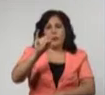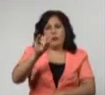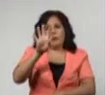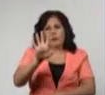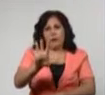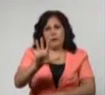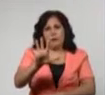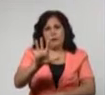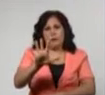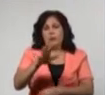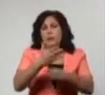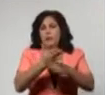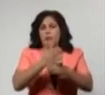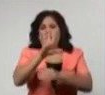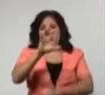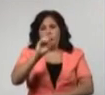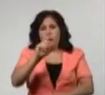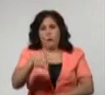is